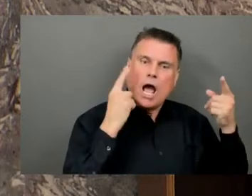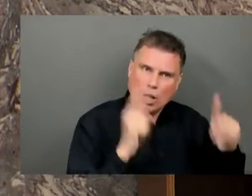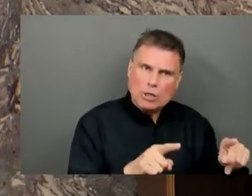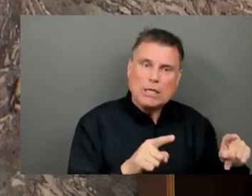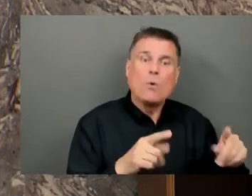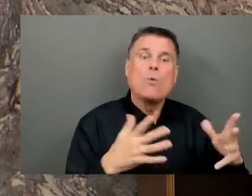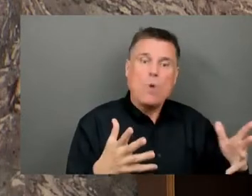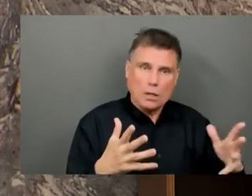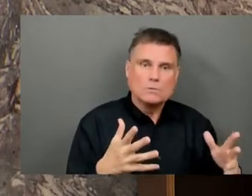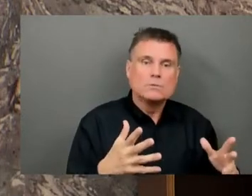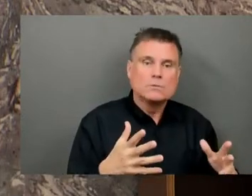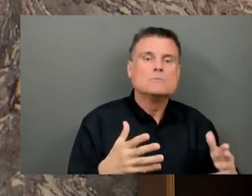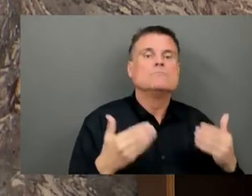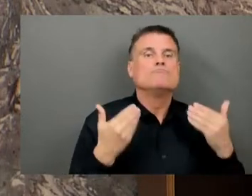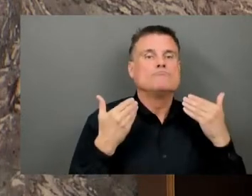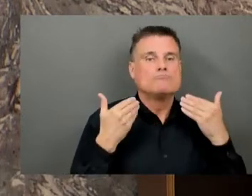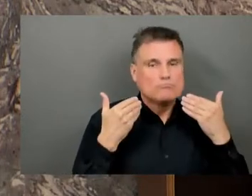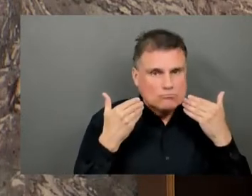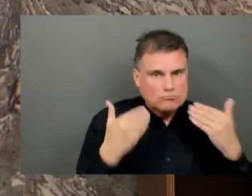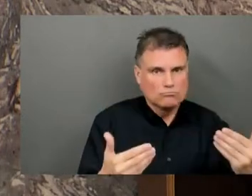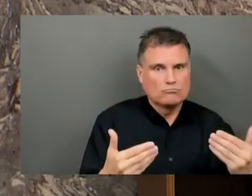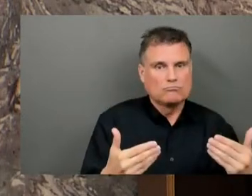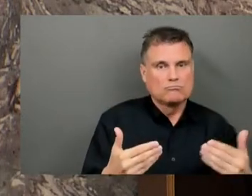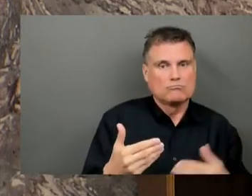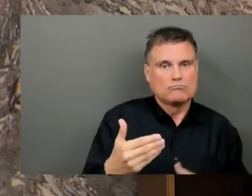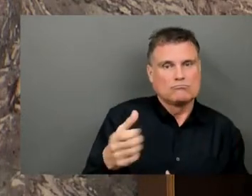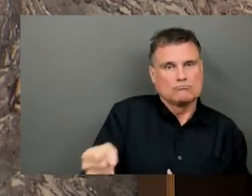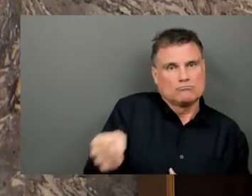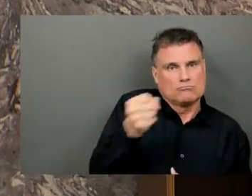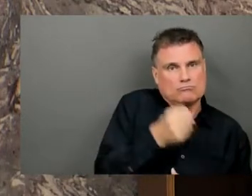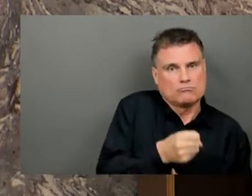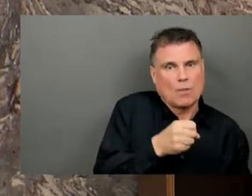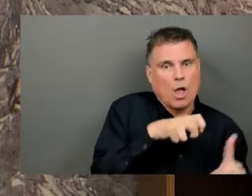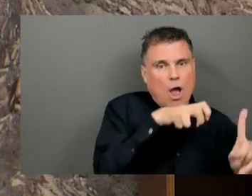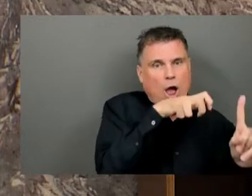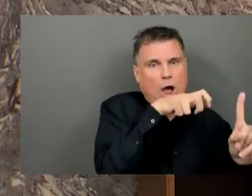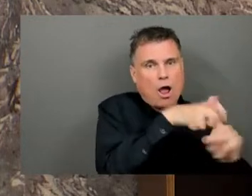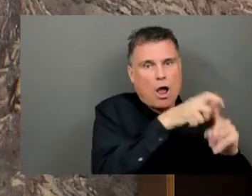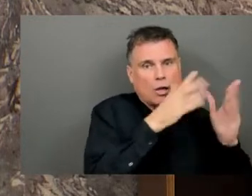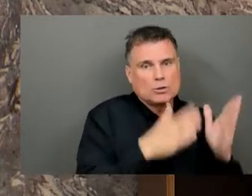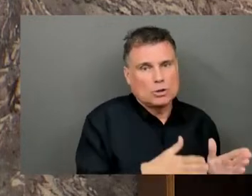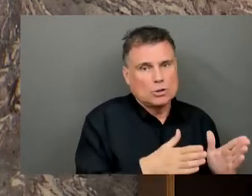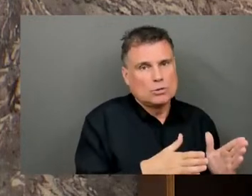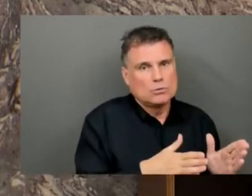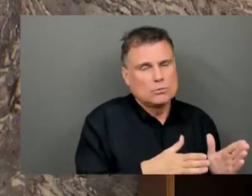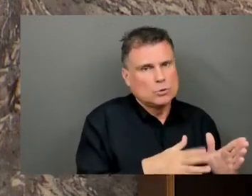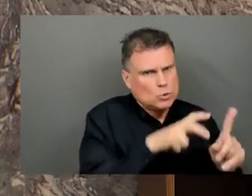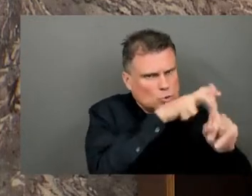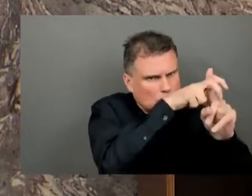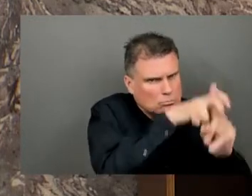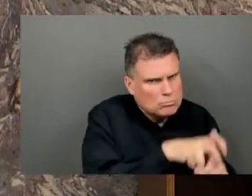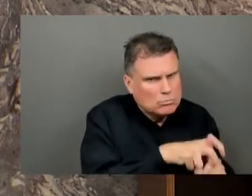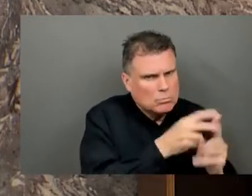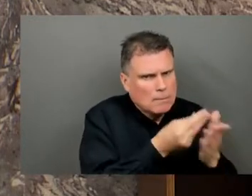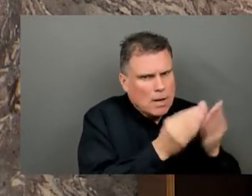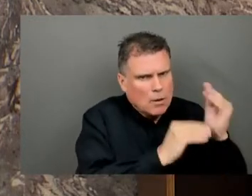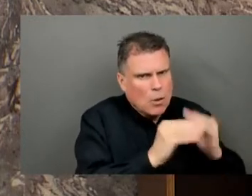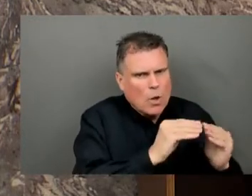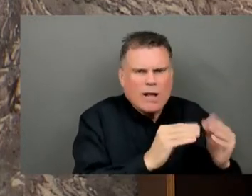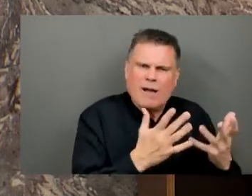this motion to direct the Auditor General to look into this, to get the answers, to dig into it, to make sure that if there is